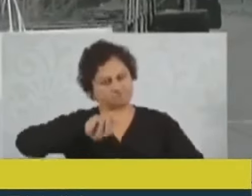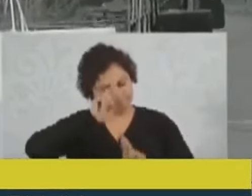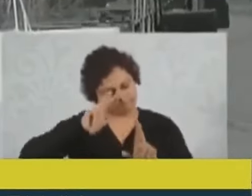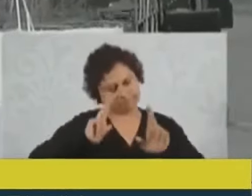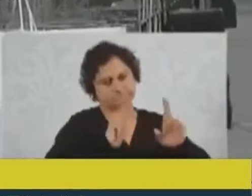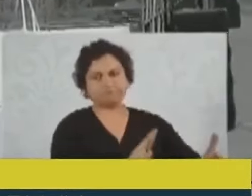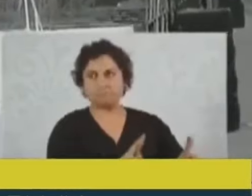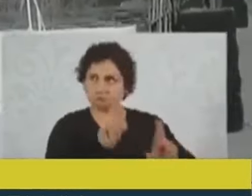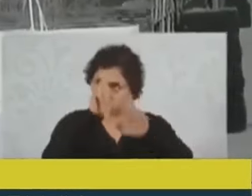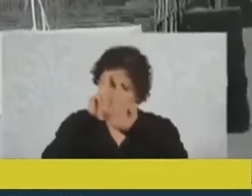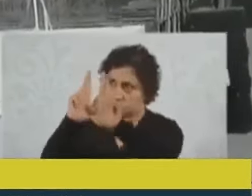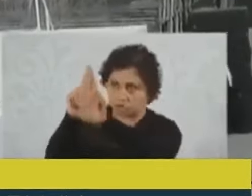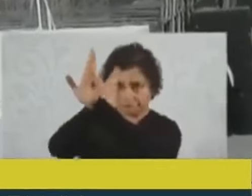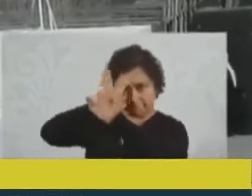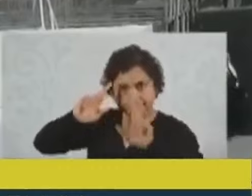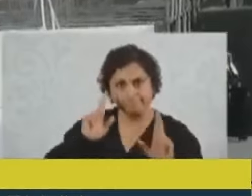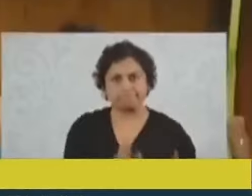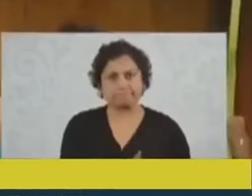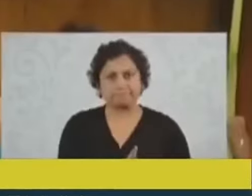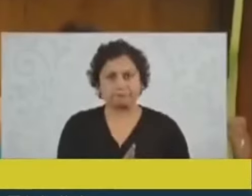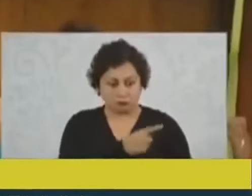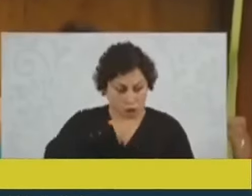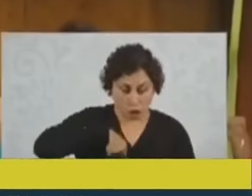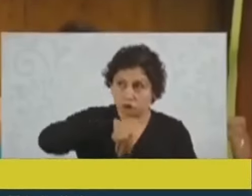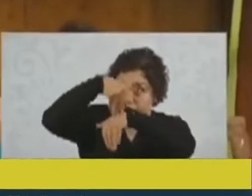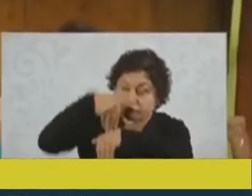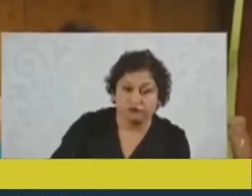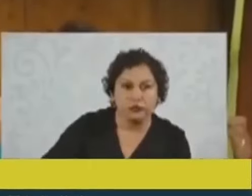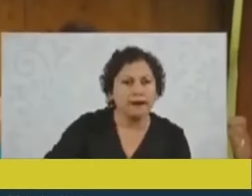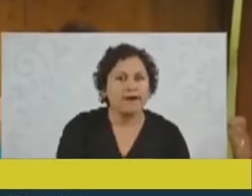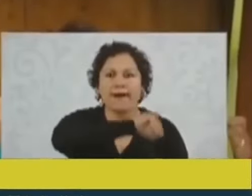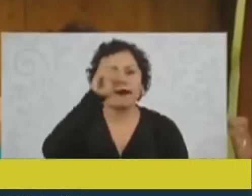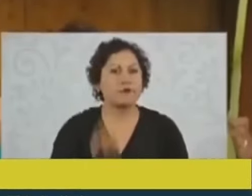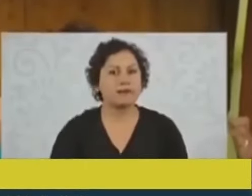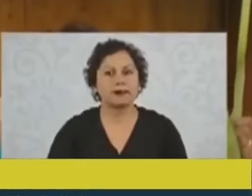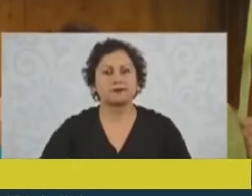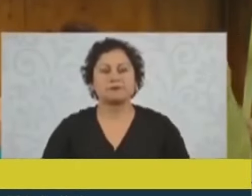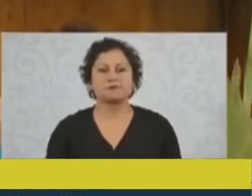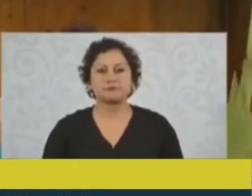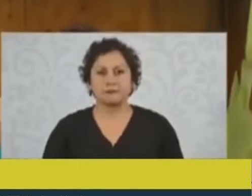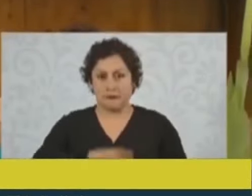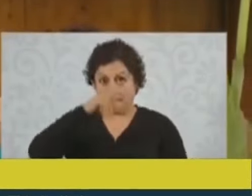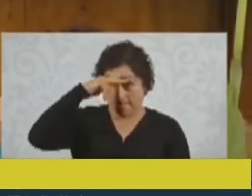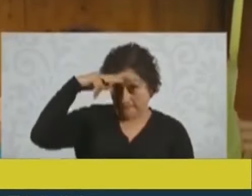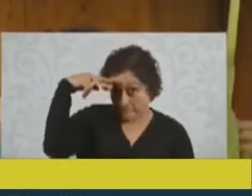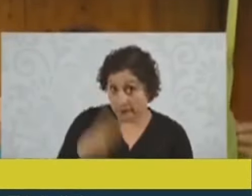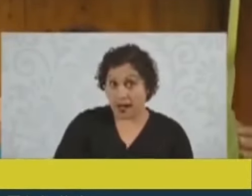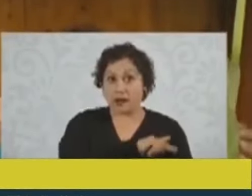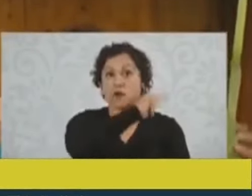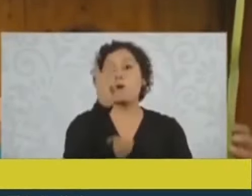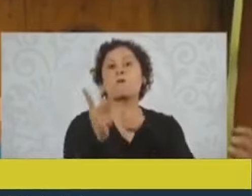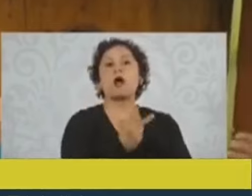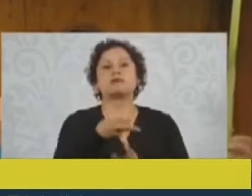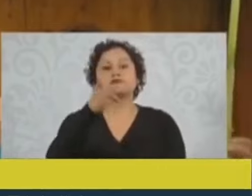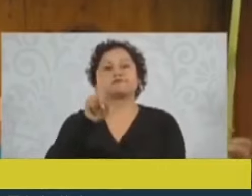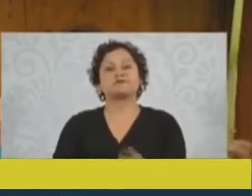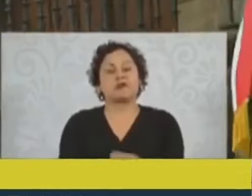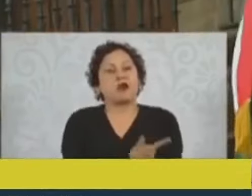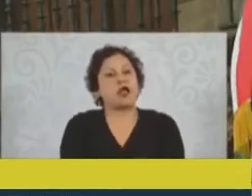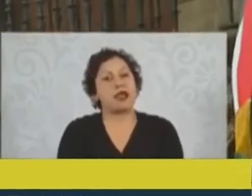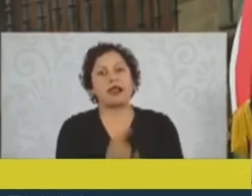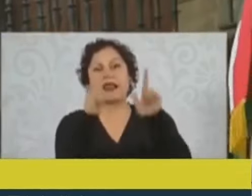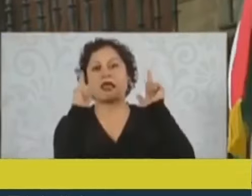respectful relations, never relations of subordination. We are a free country,